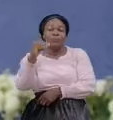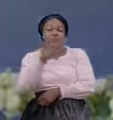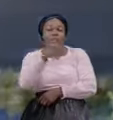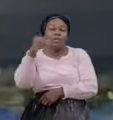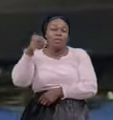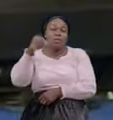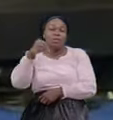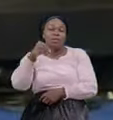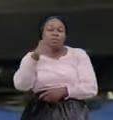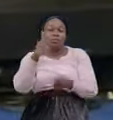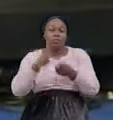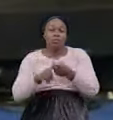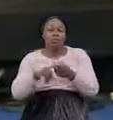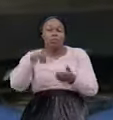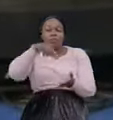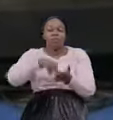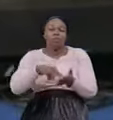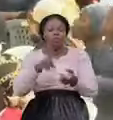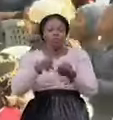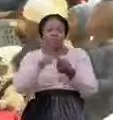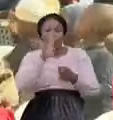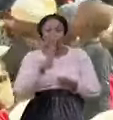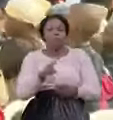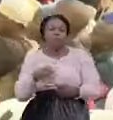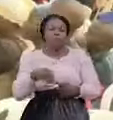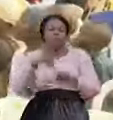out to be upright.